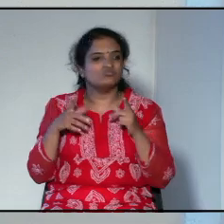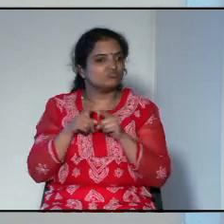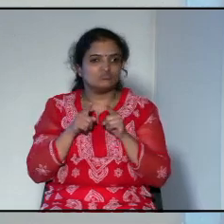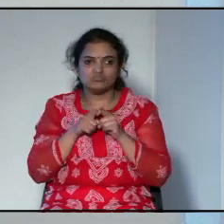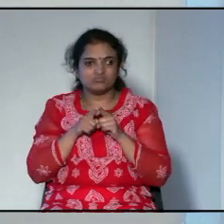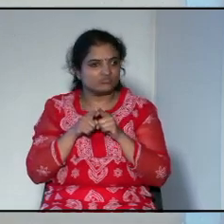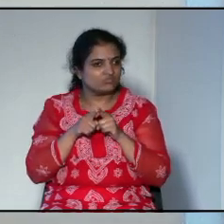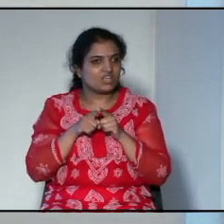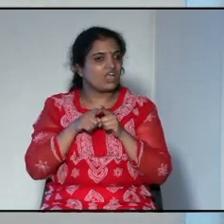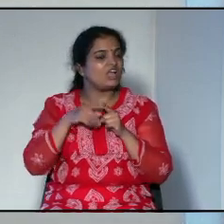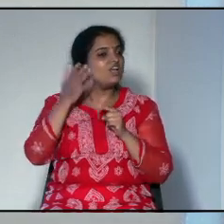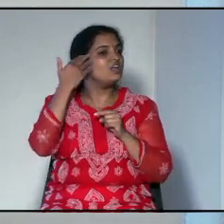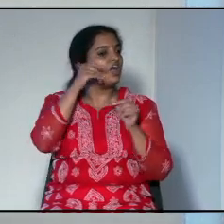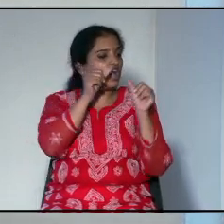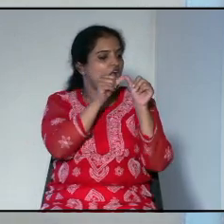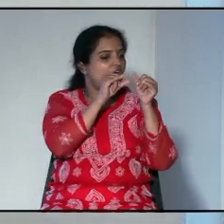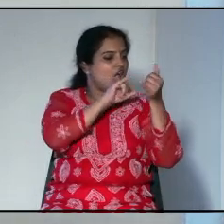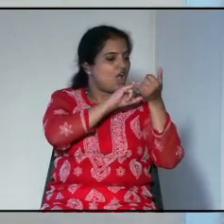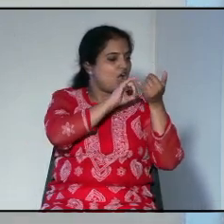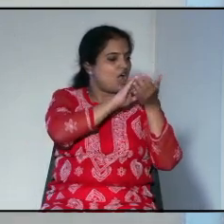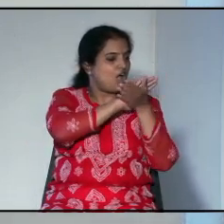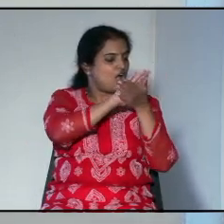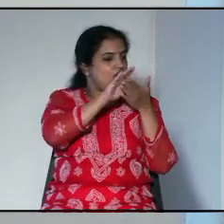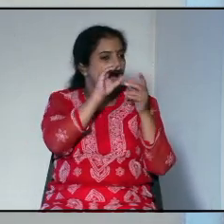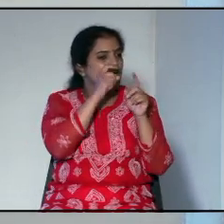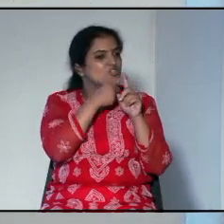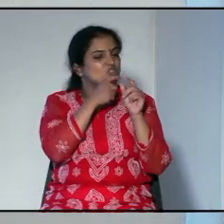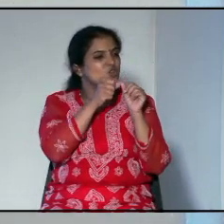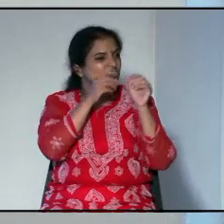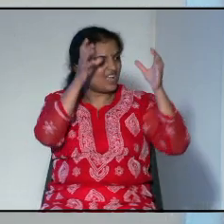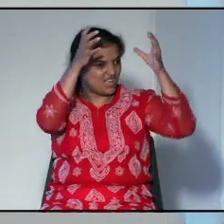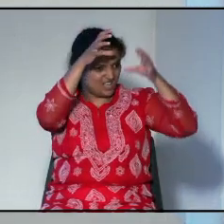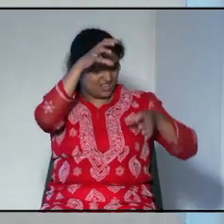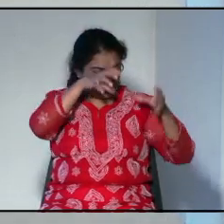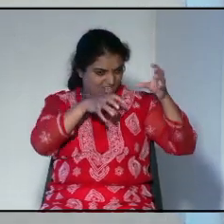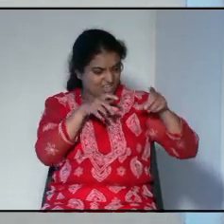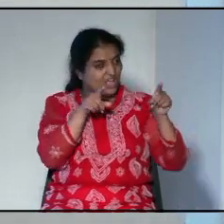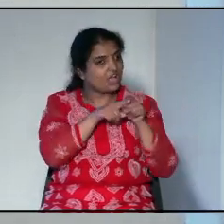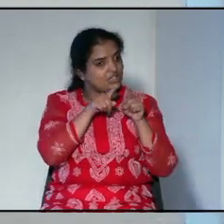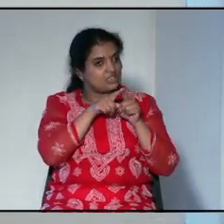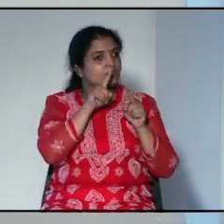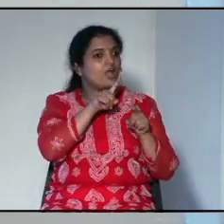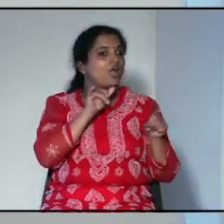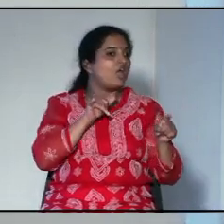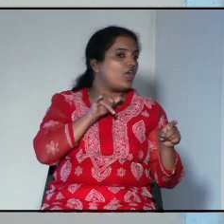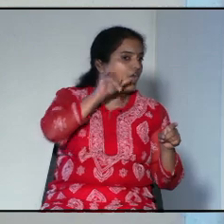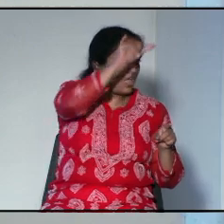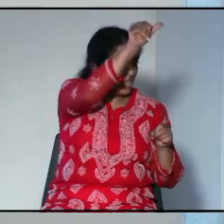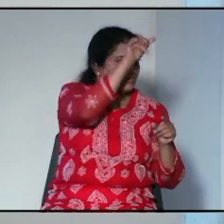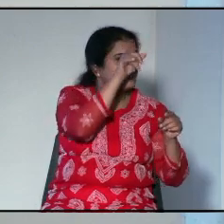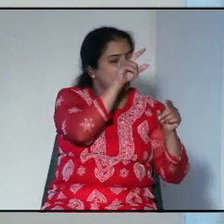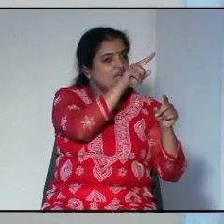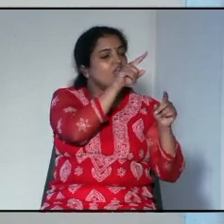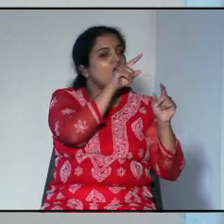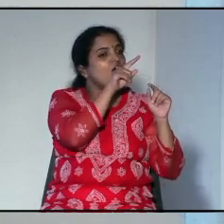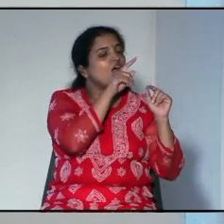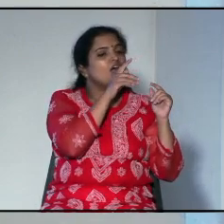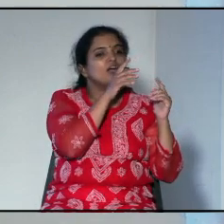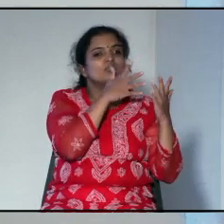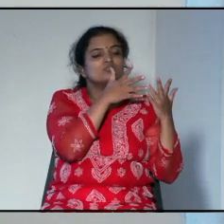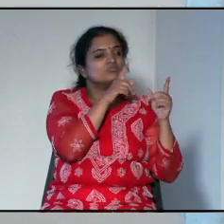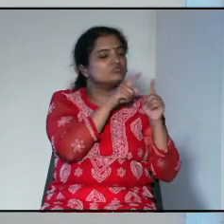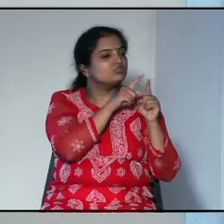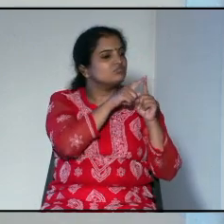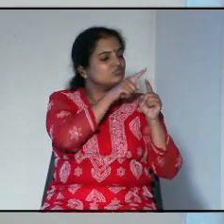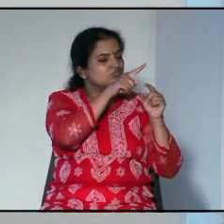in Calcutta, but they didn't cover the amount. So finally, Ajit Haksar acquires it. But it's something like a piece